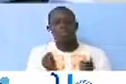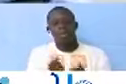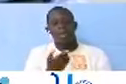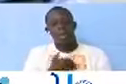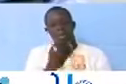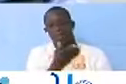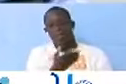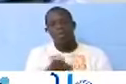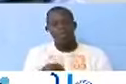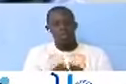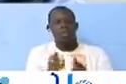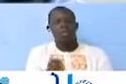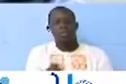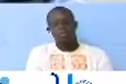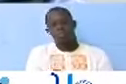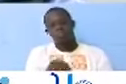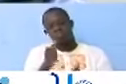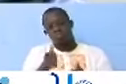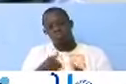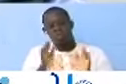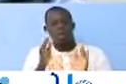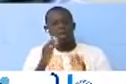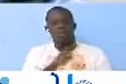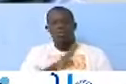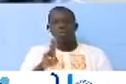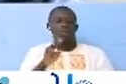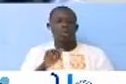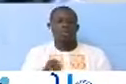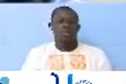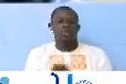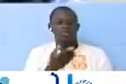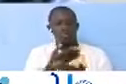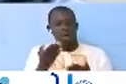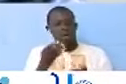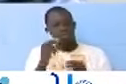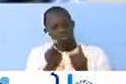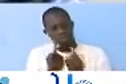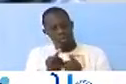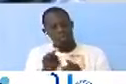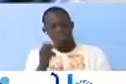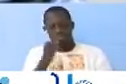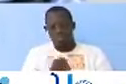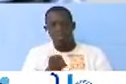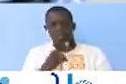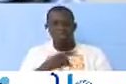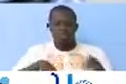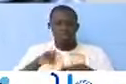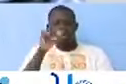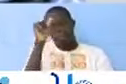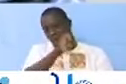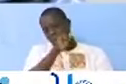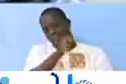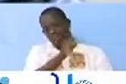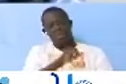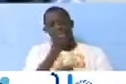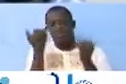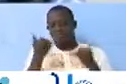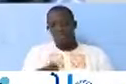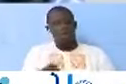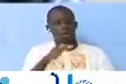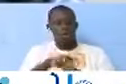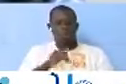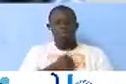did not find them in a proper state. Asabu. That was the reason why it brought setback on